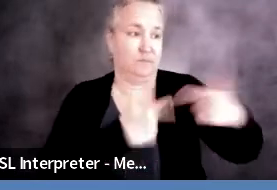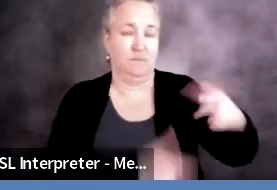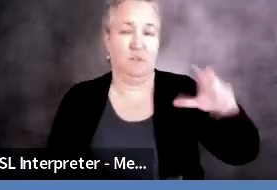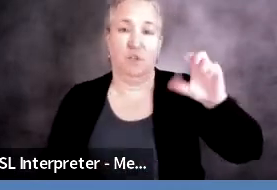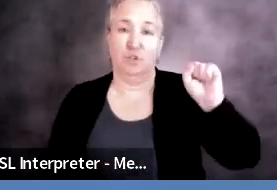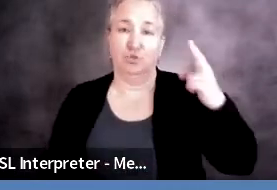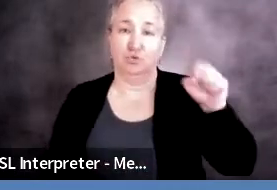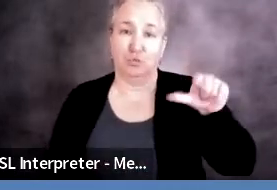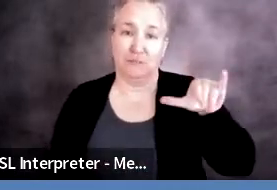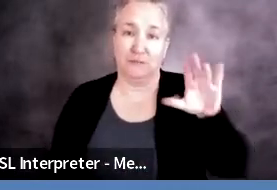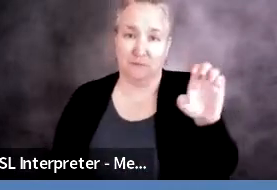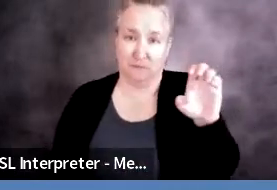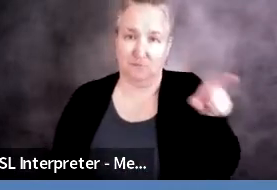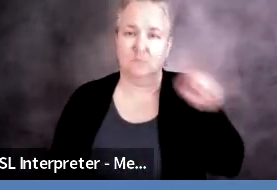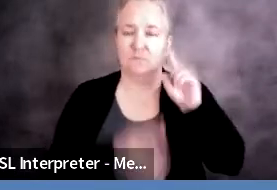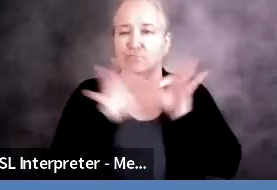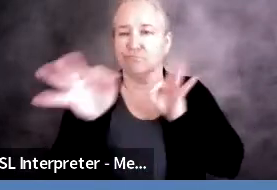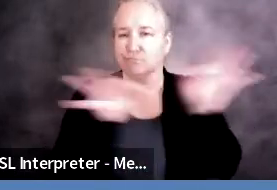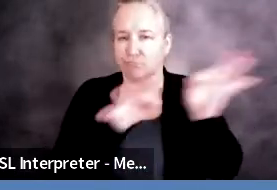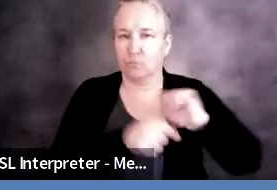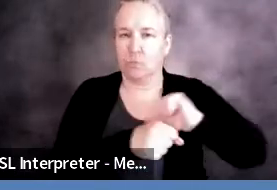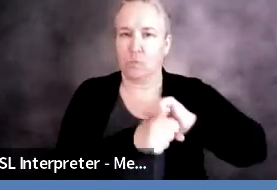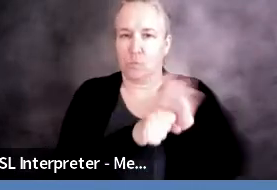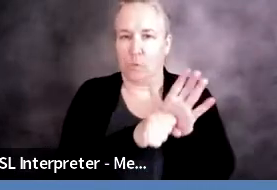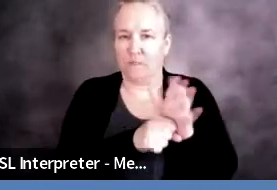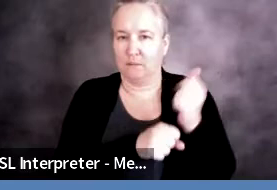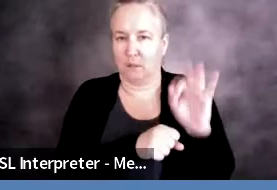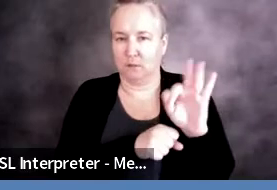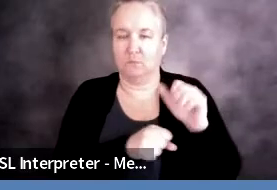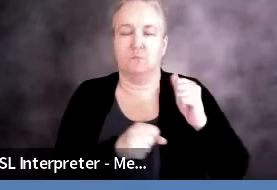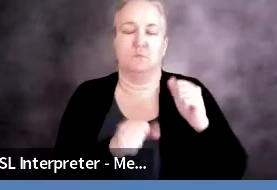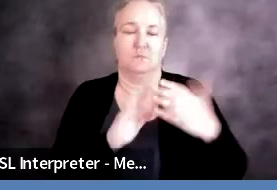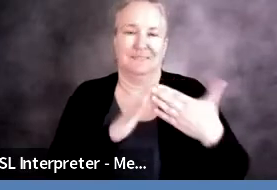Shawnee, and you can talk about COVID-19 city resources.